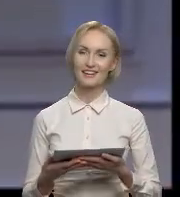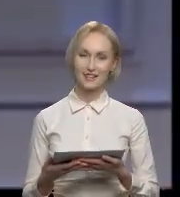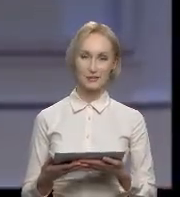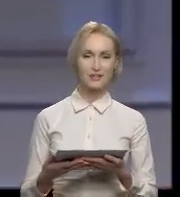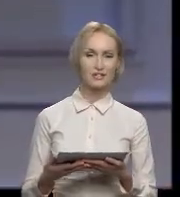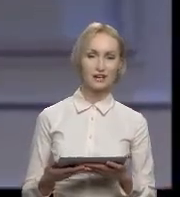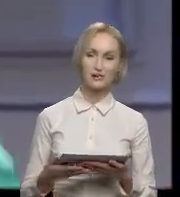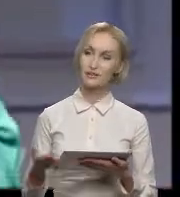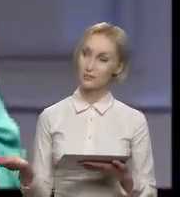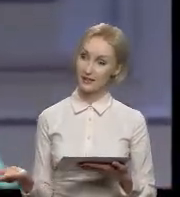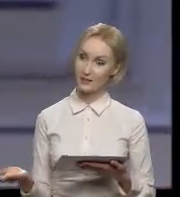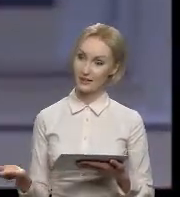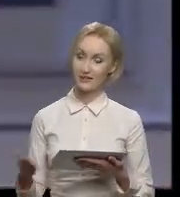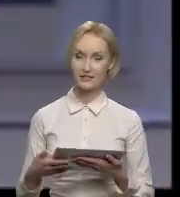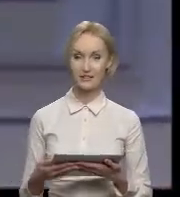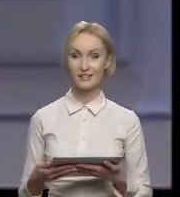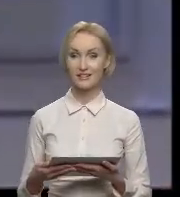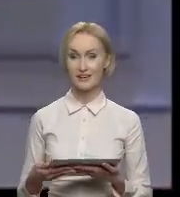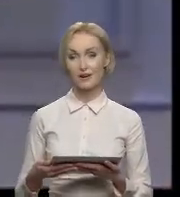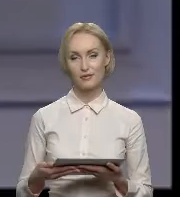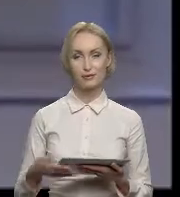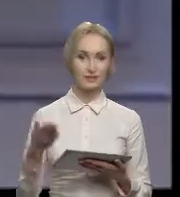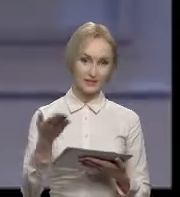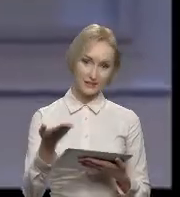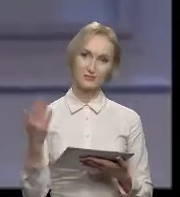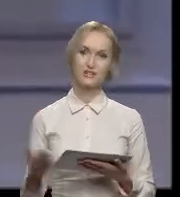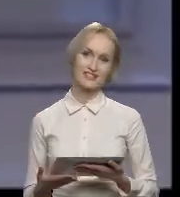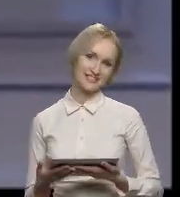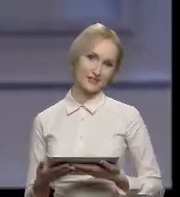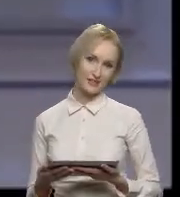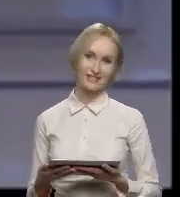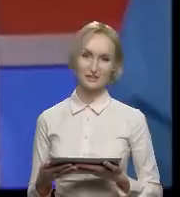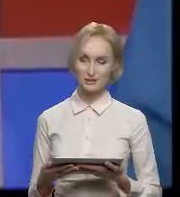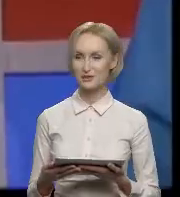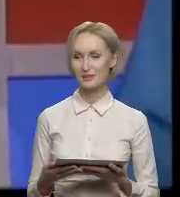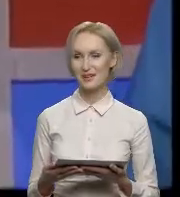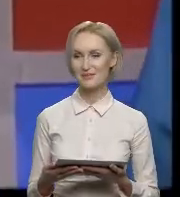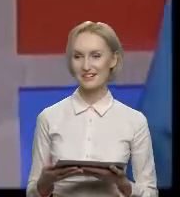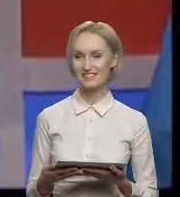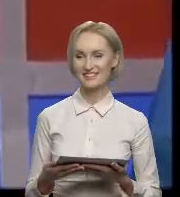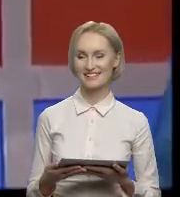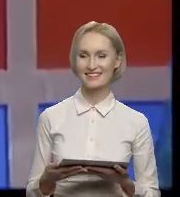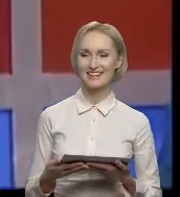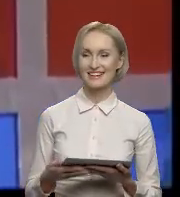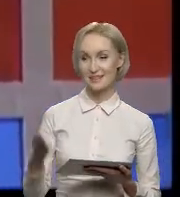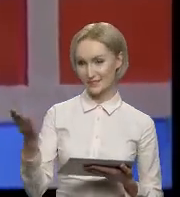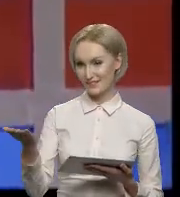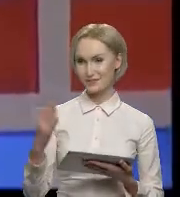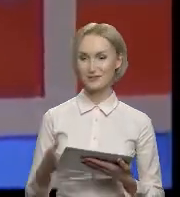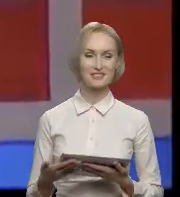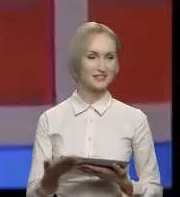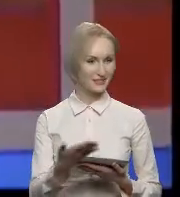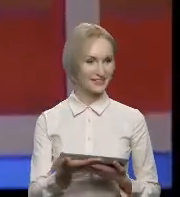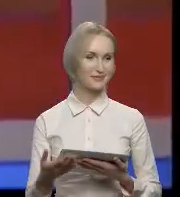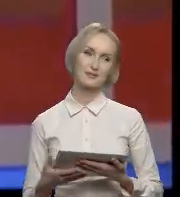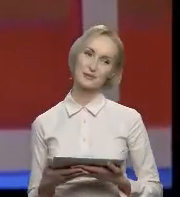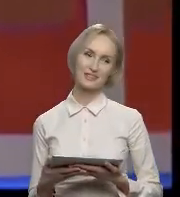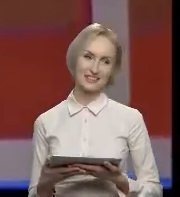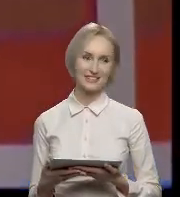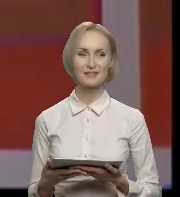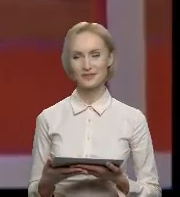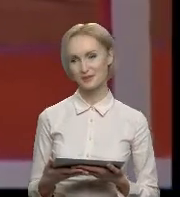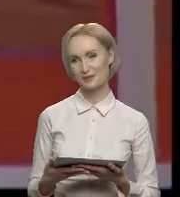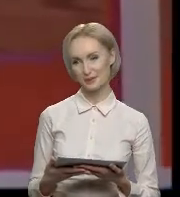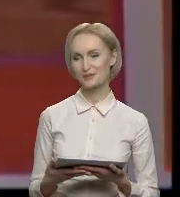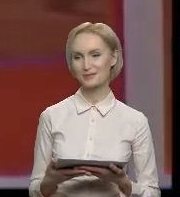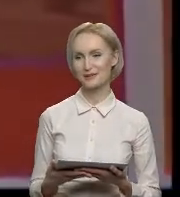car because me and her, we wasn't talking at that time because if she not gonna respect me and talk right to me, then I'm not gonna have